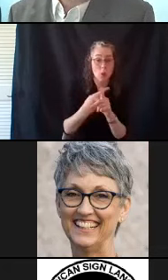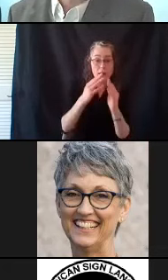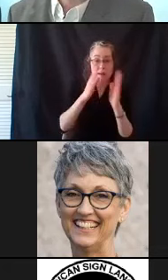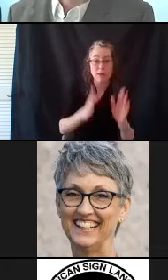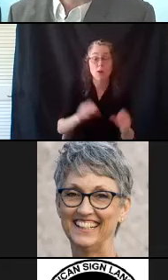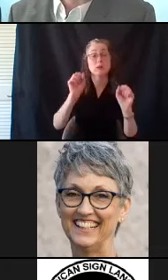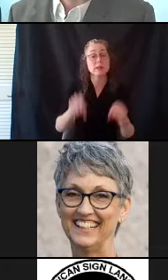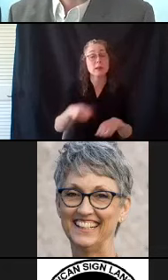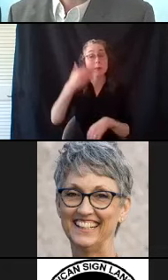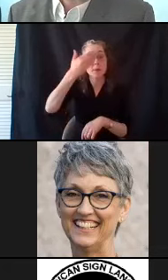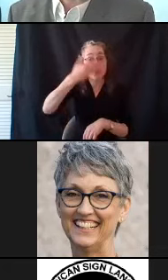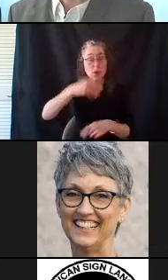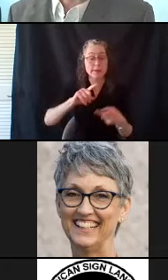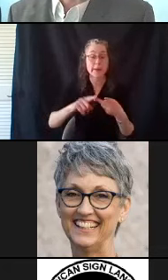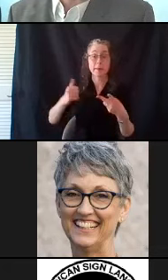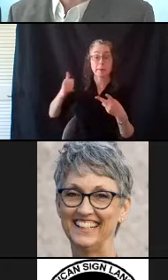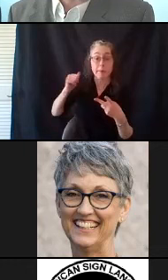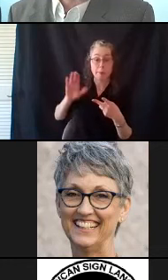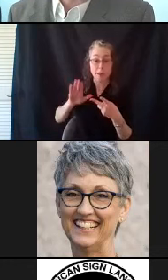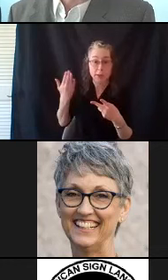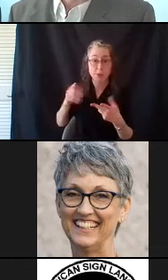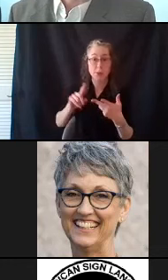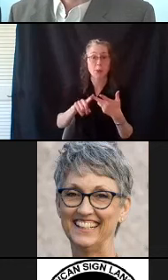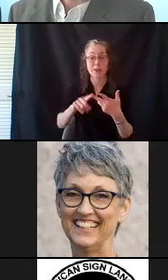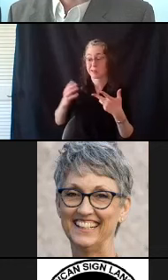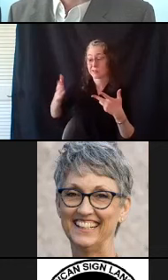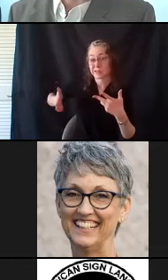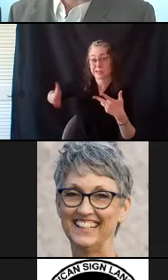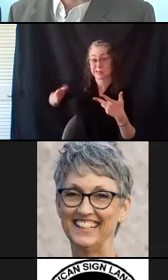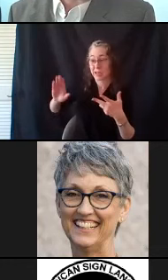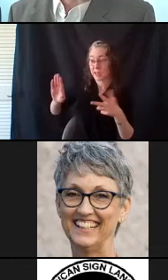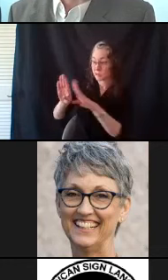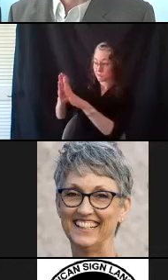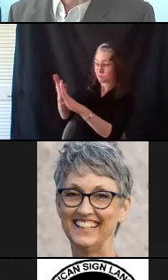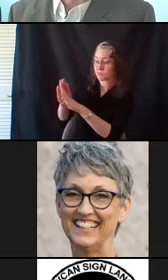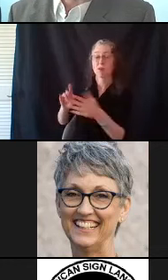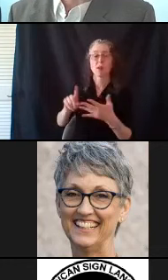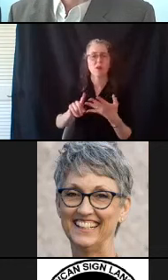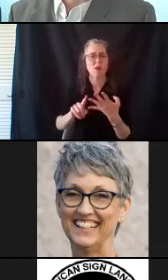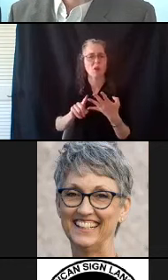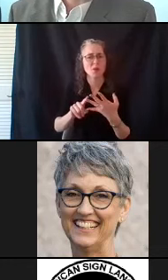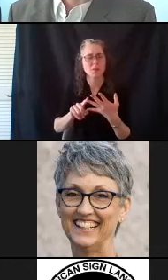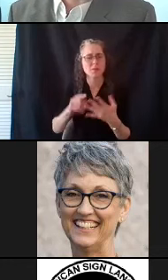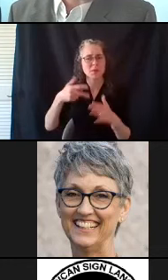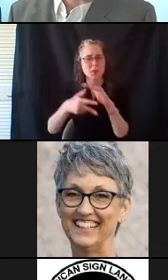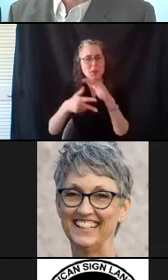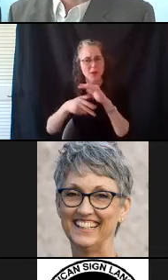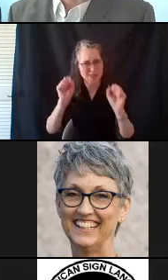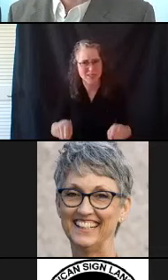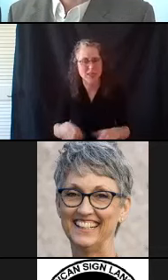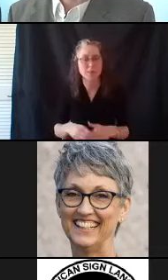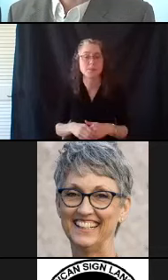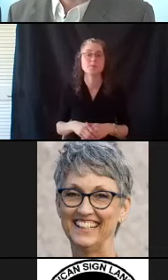door, back door, side door, or through the garage. And here's a picture of a garage, or on the